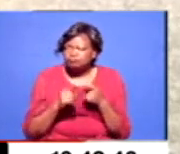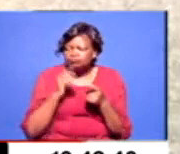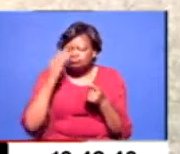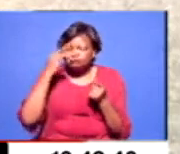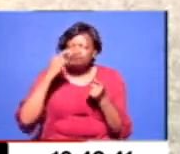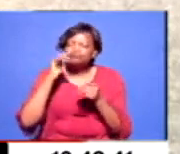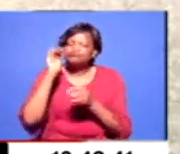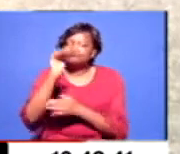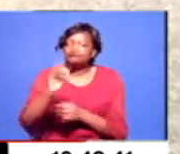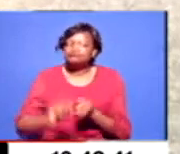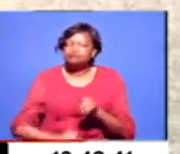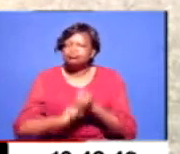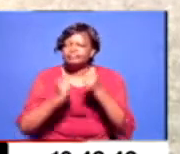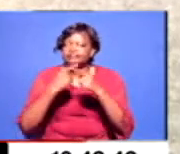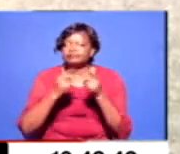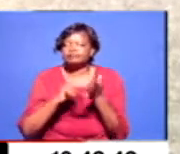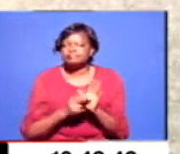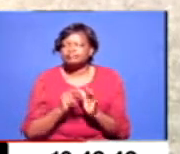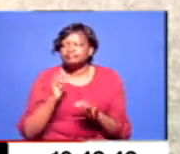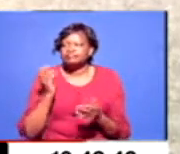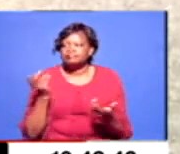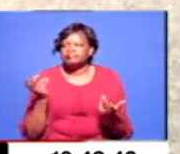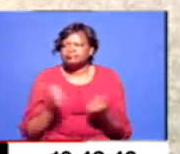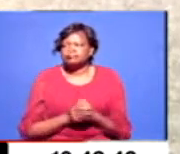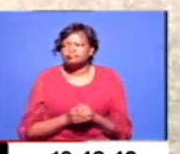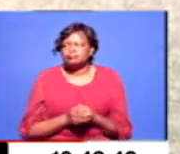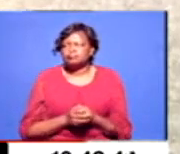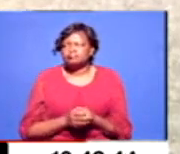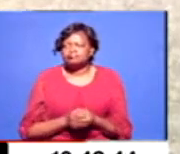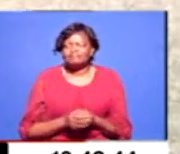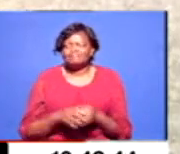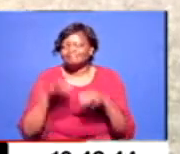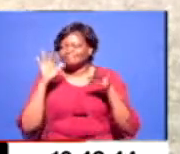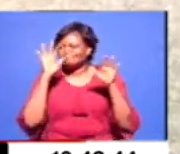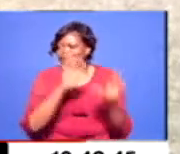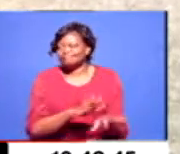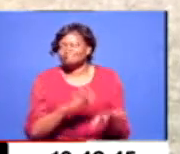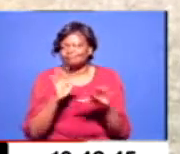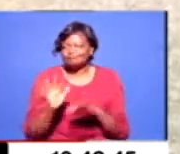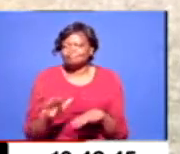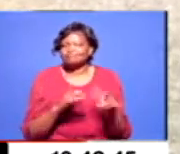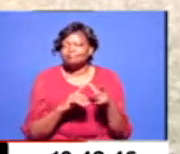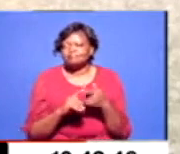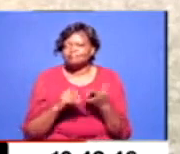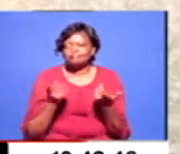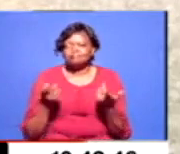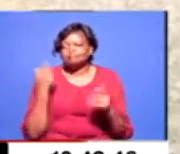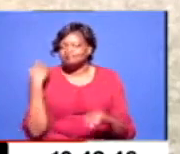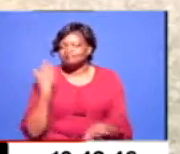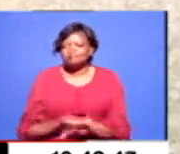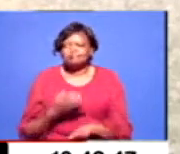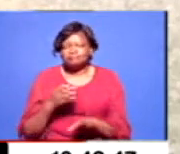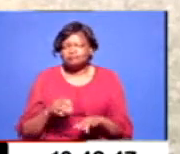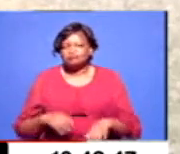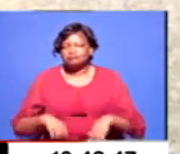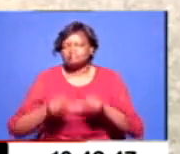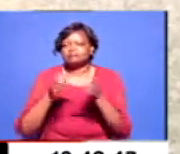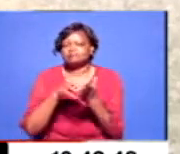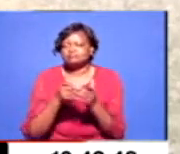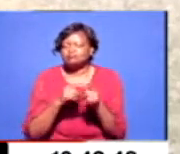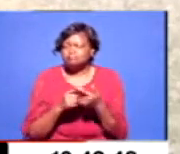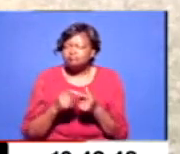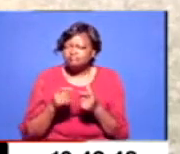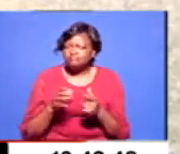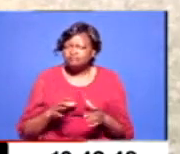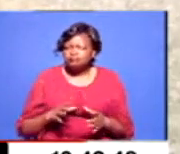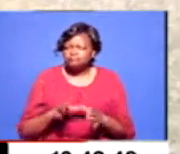support from. So you get it so hard as a parent to continue with the case, and you are pushed to even withdraw the